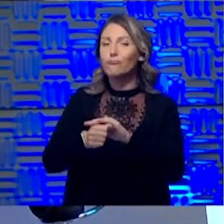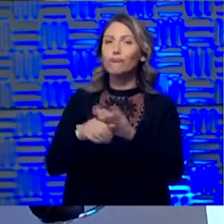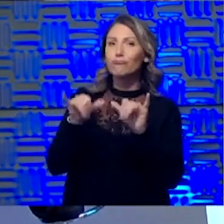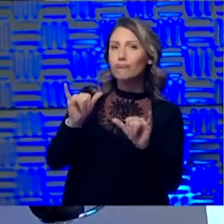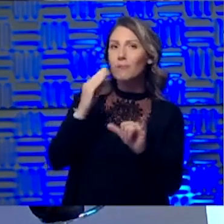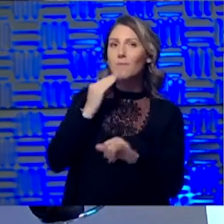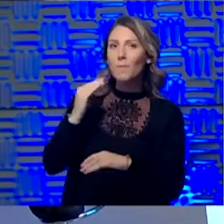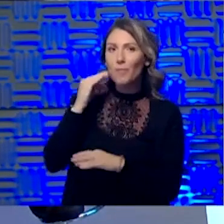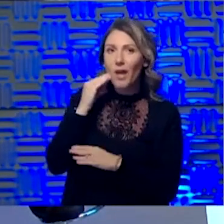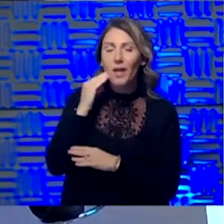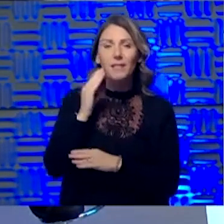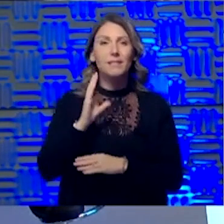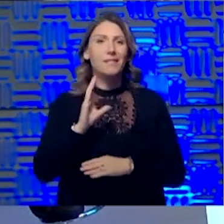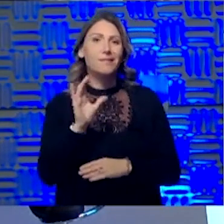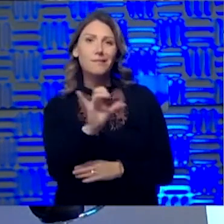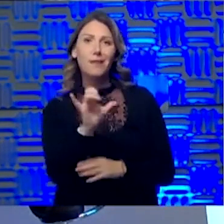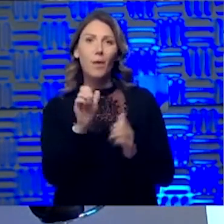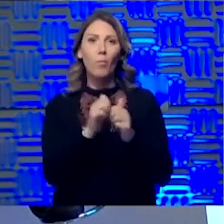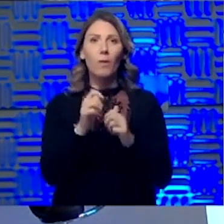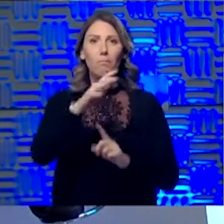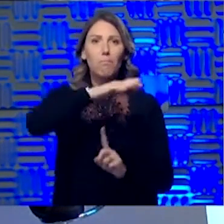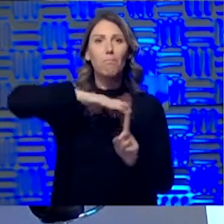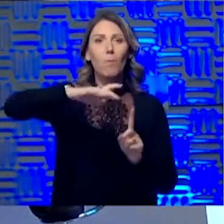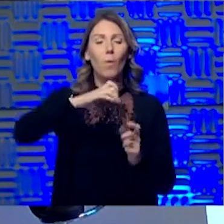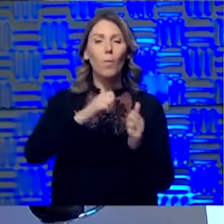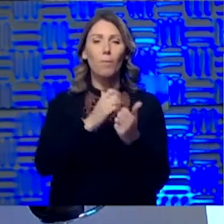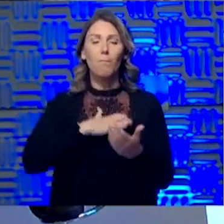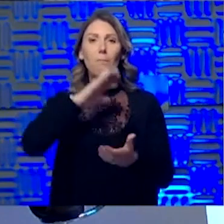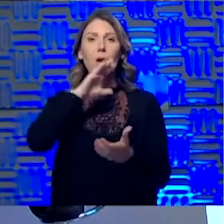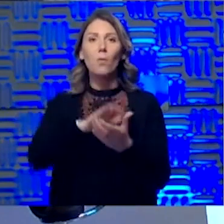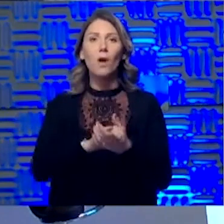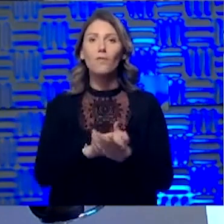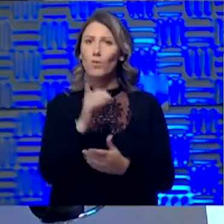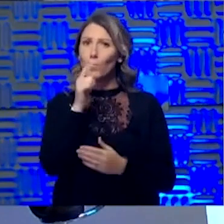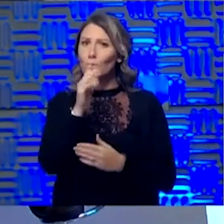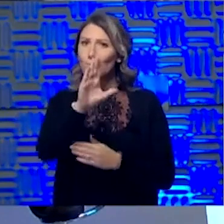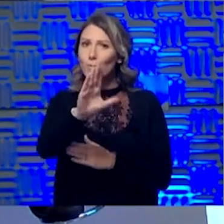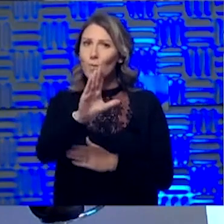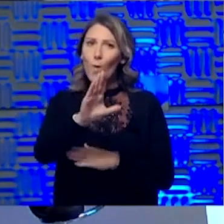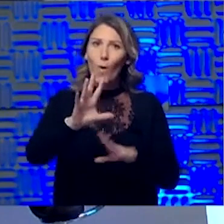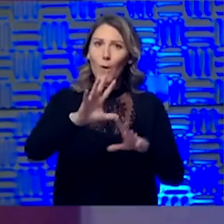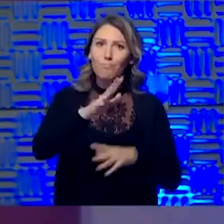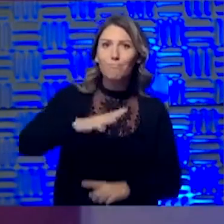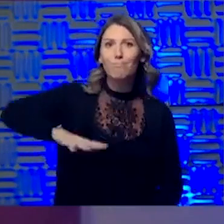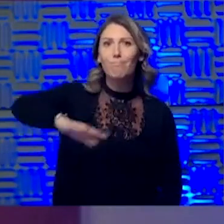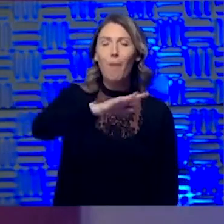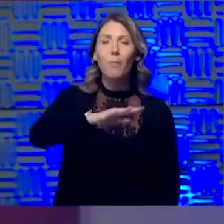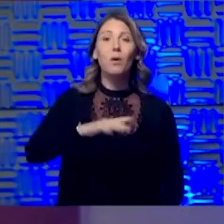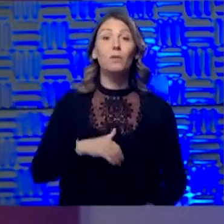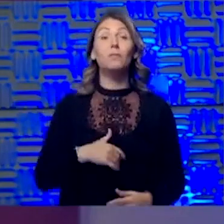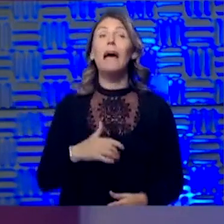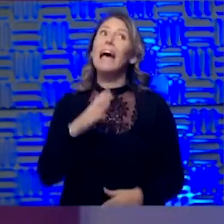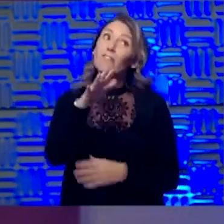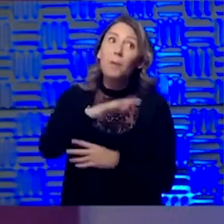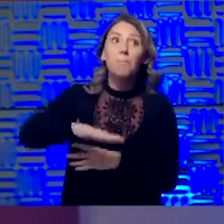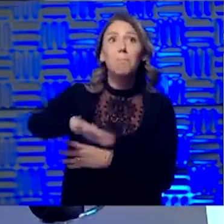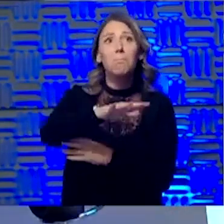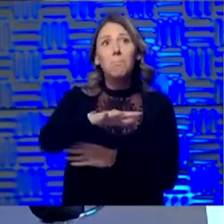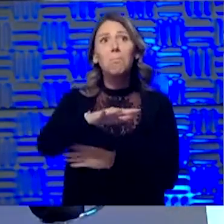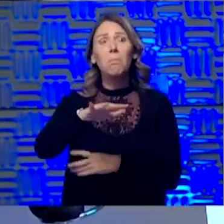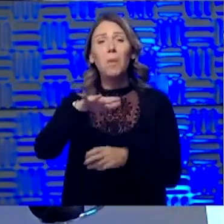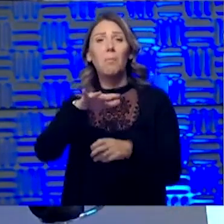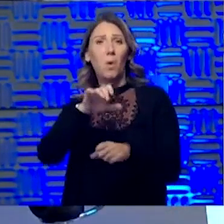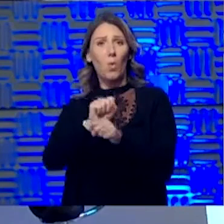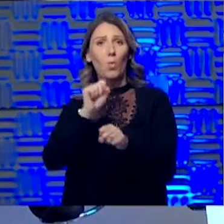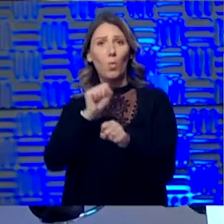kind of my bubble with my wife. How about y'all? Who's in your bubble? So I think that I have like a bubble at work. That's true. I have a bubble at work too.